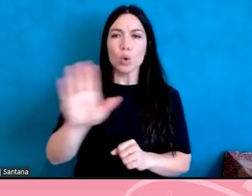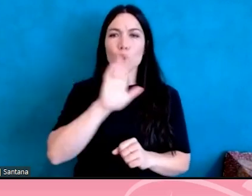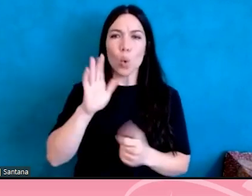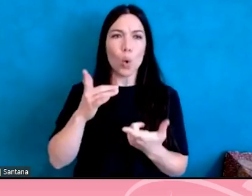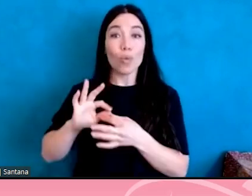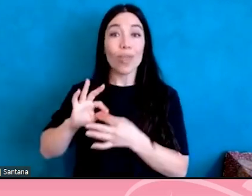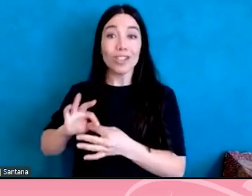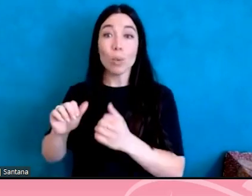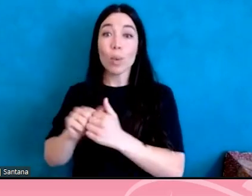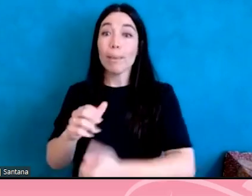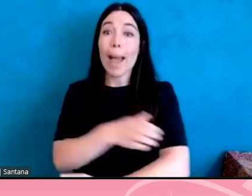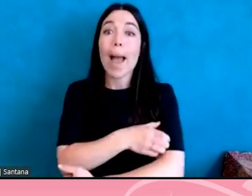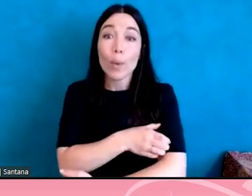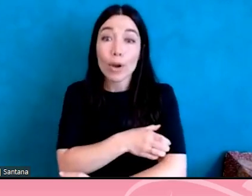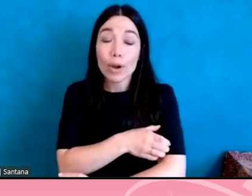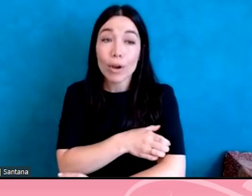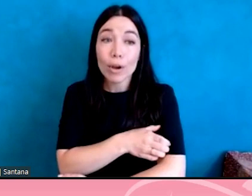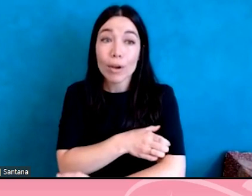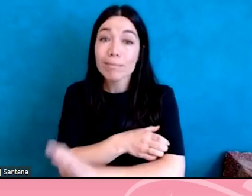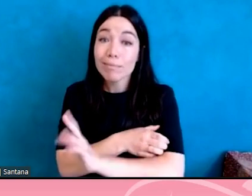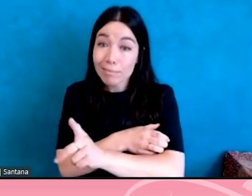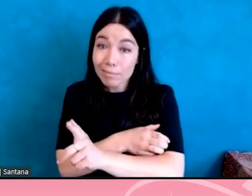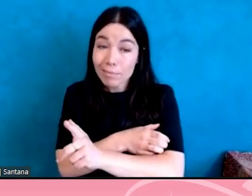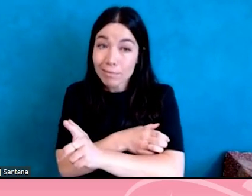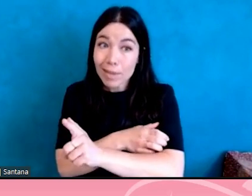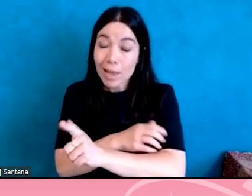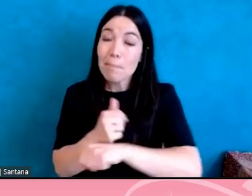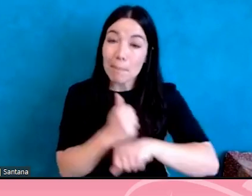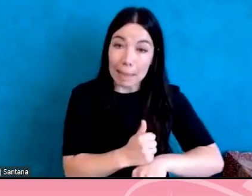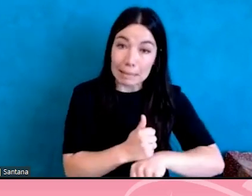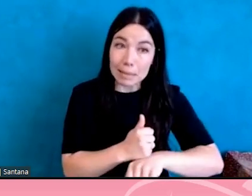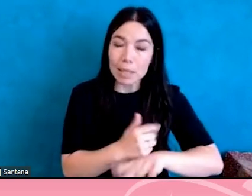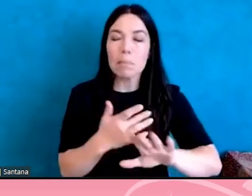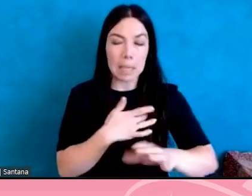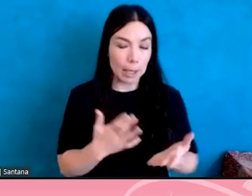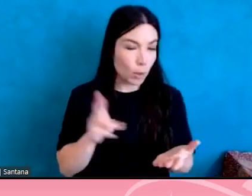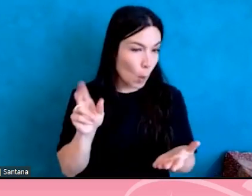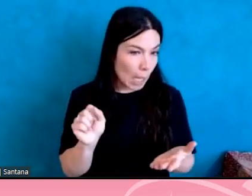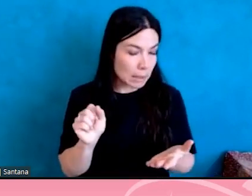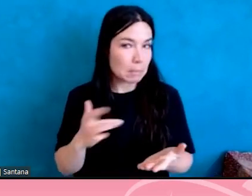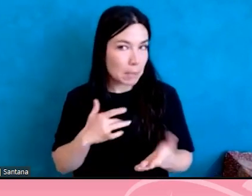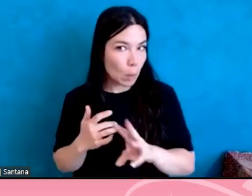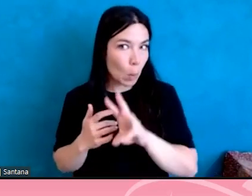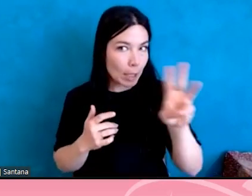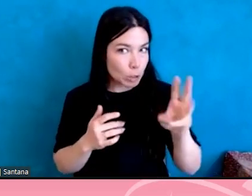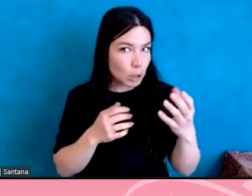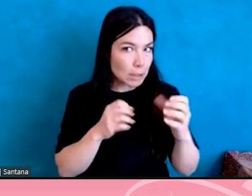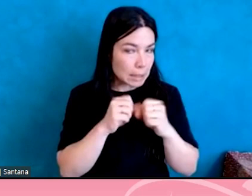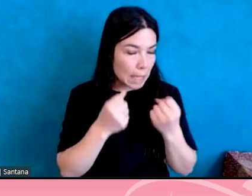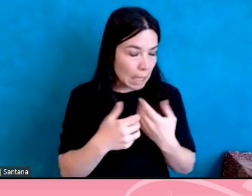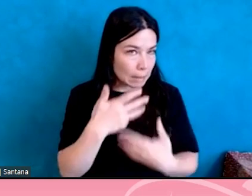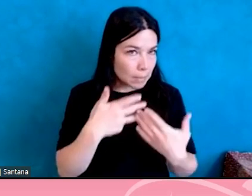power tends to be based, at least here in the US and in most Western societies, on your formal